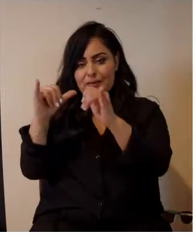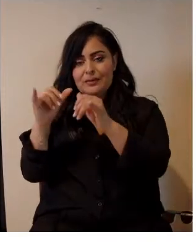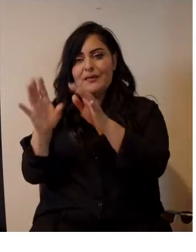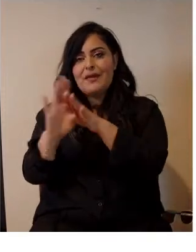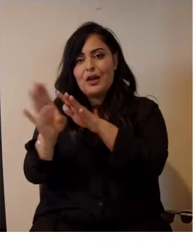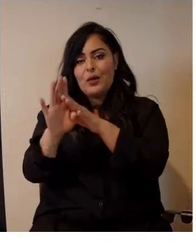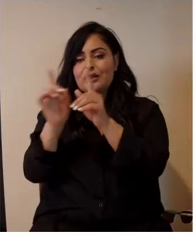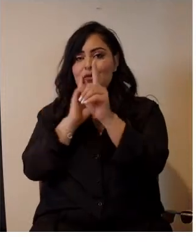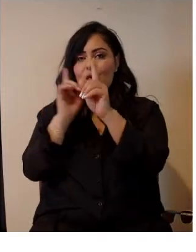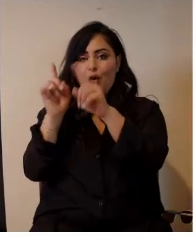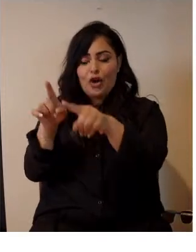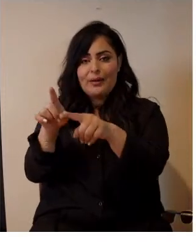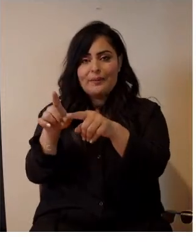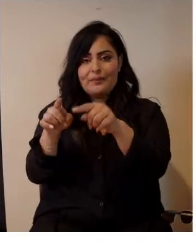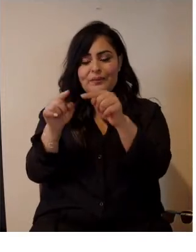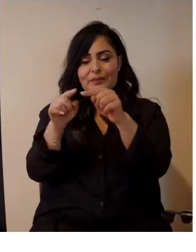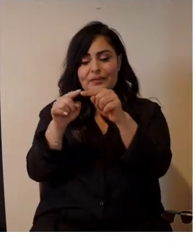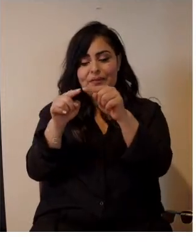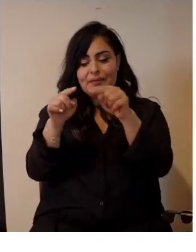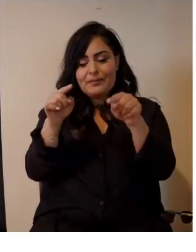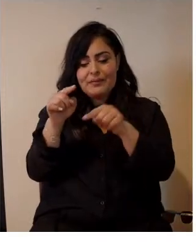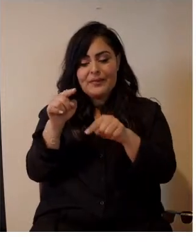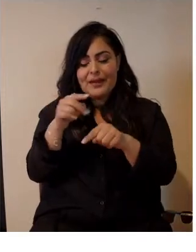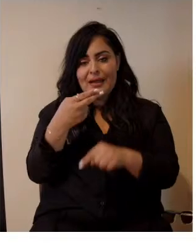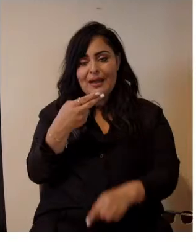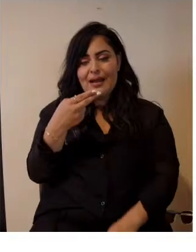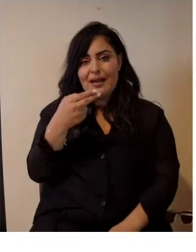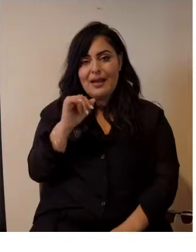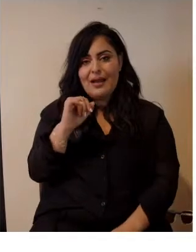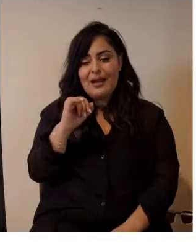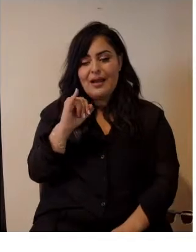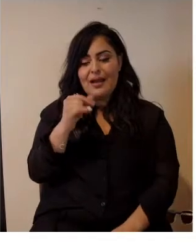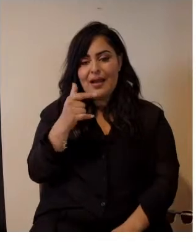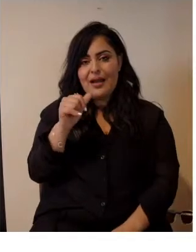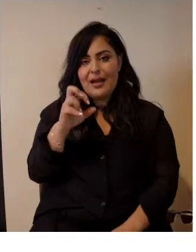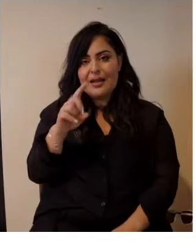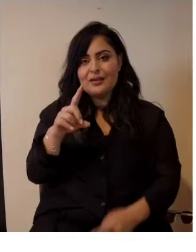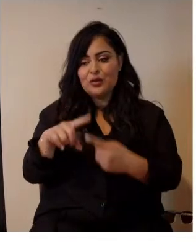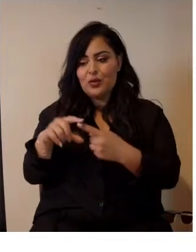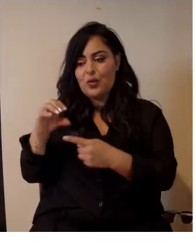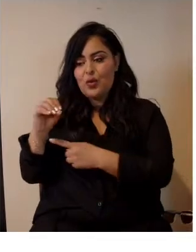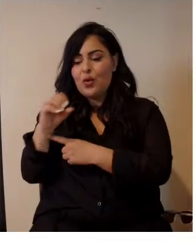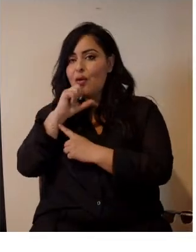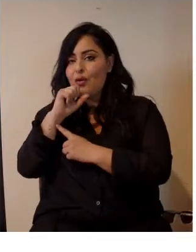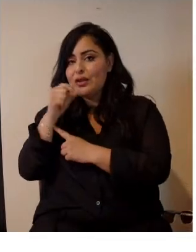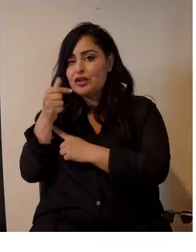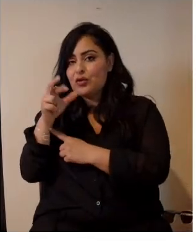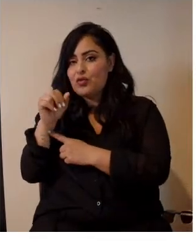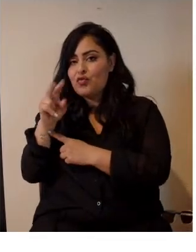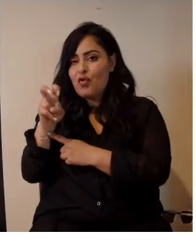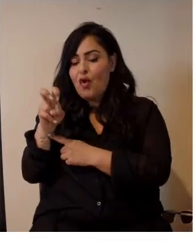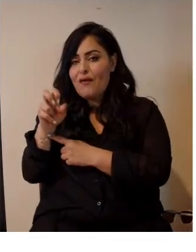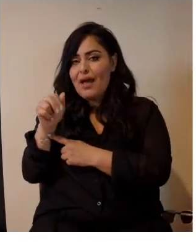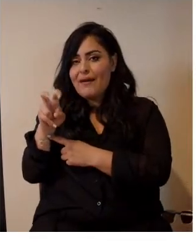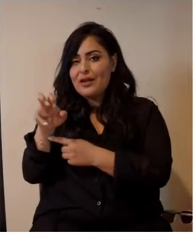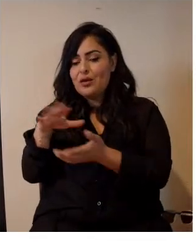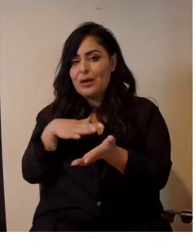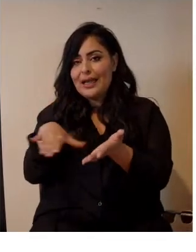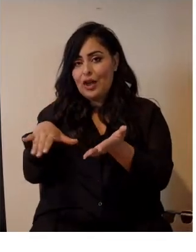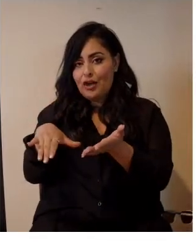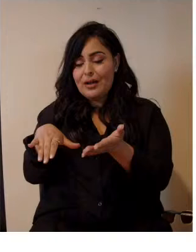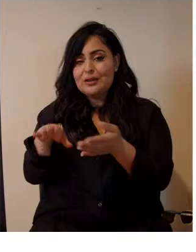order. Everybody from Highland Avenue to Orange Grove Avenue is now clear. So residents